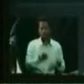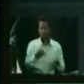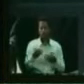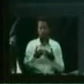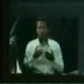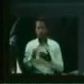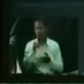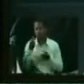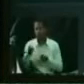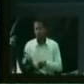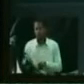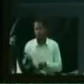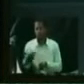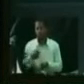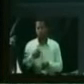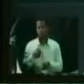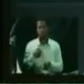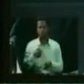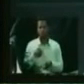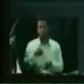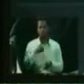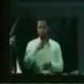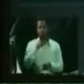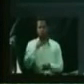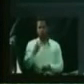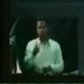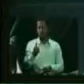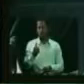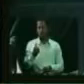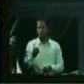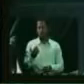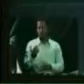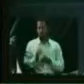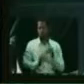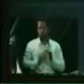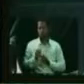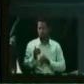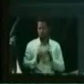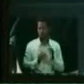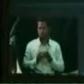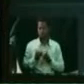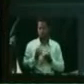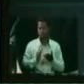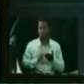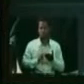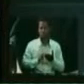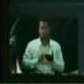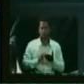notwithstanding, I'm not comfortable being in the business of cleaning up another house's problems.